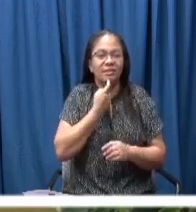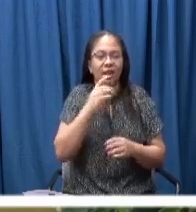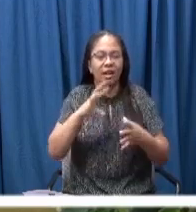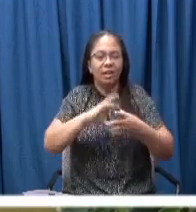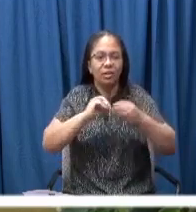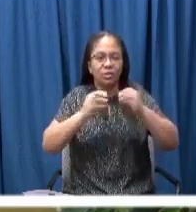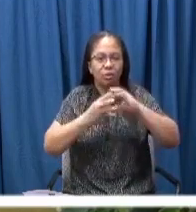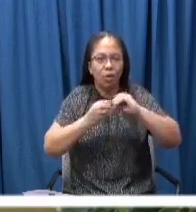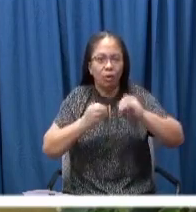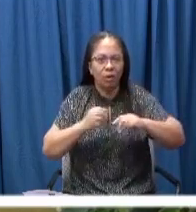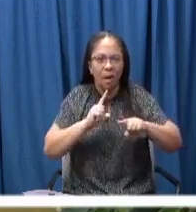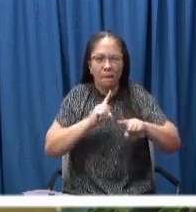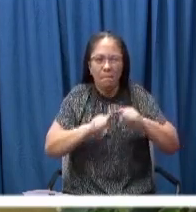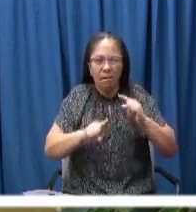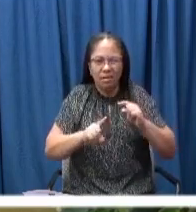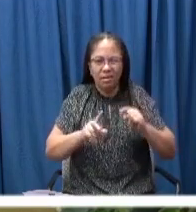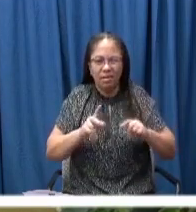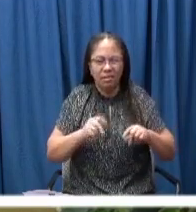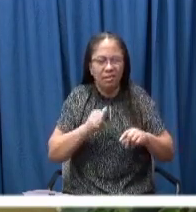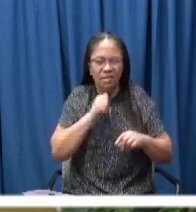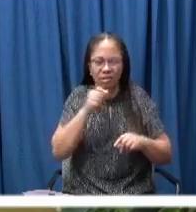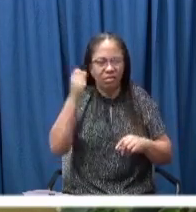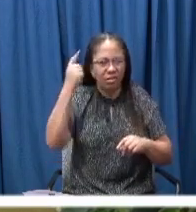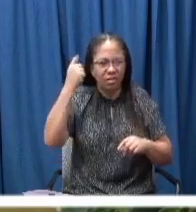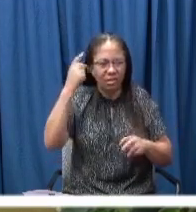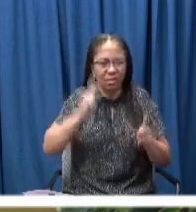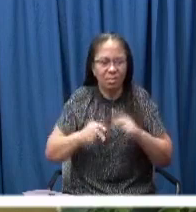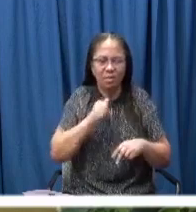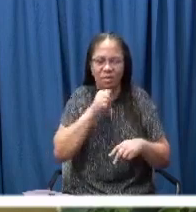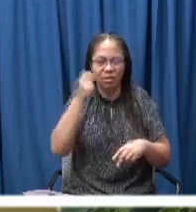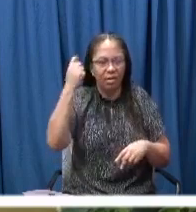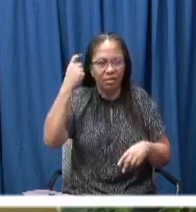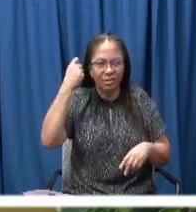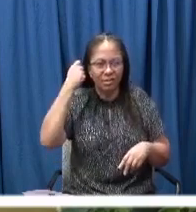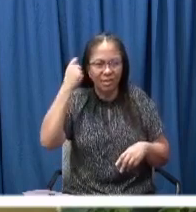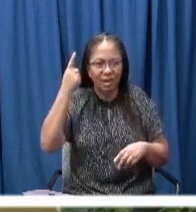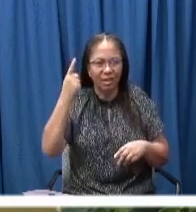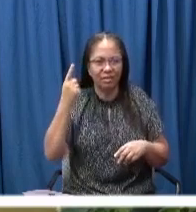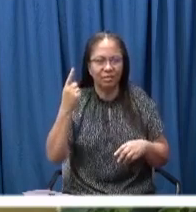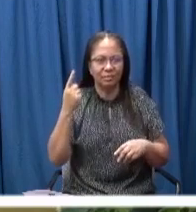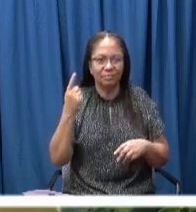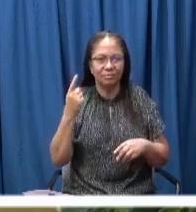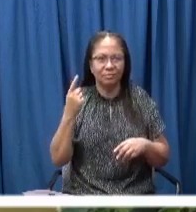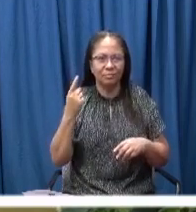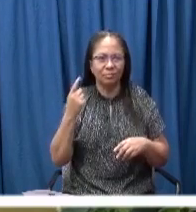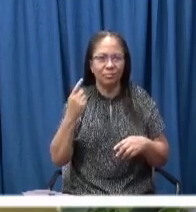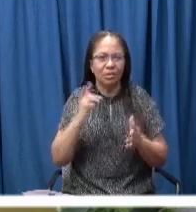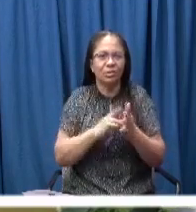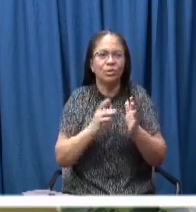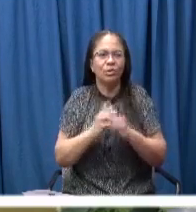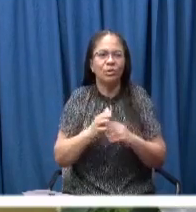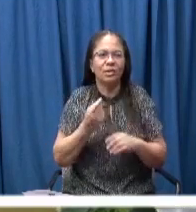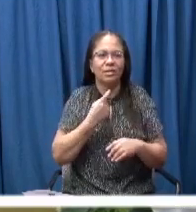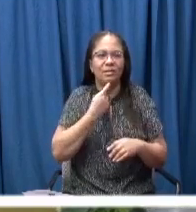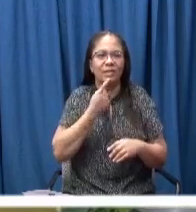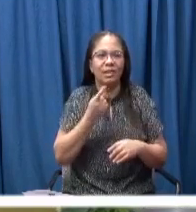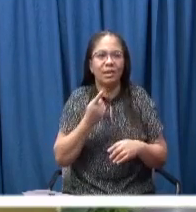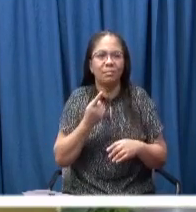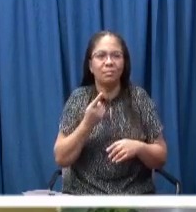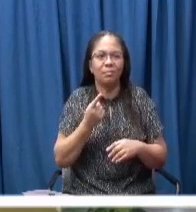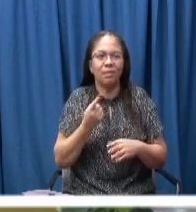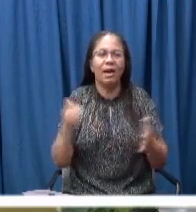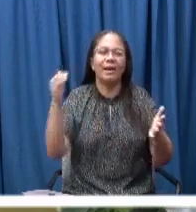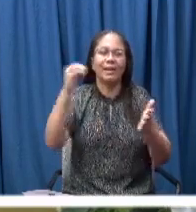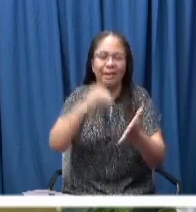this parable, but they failed to understand what he meant by telling it to them. So Jesus spoke to